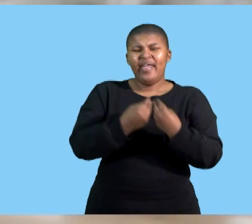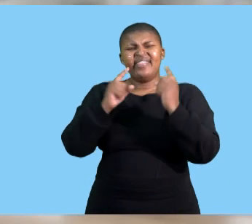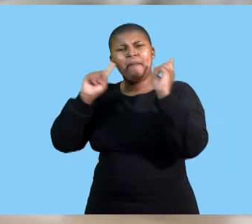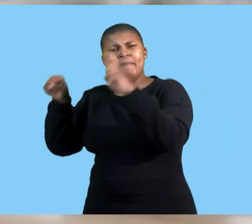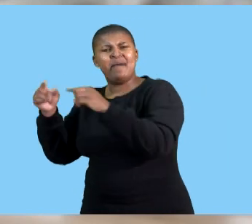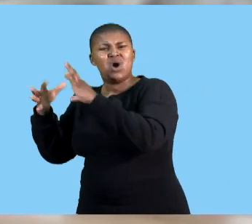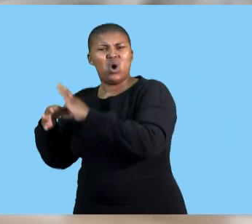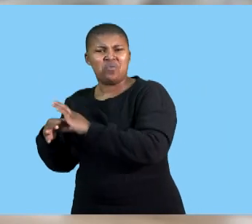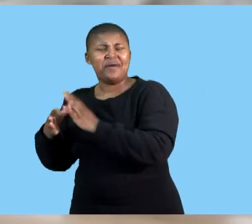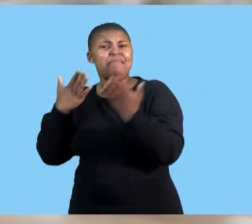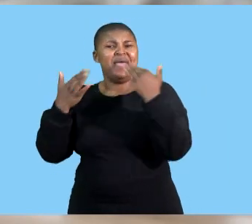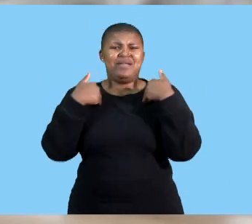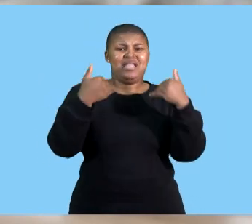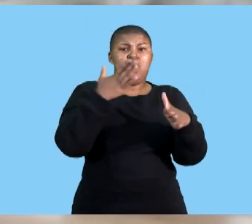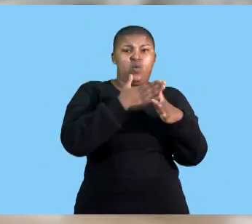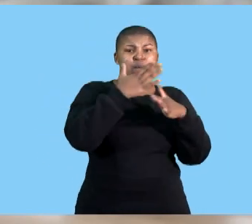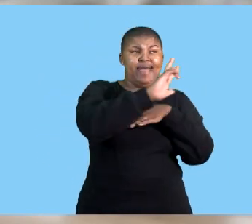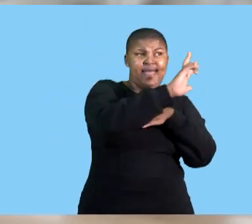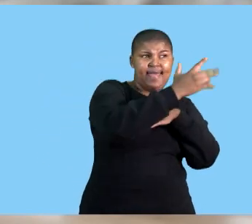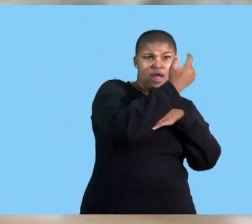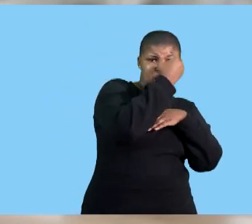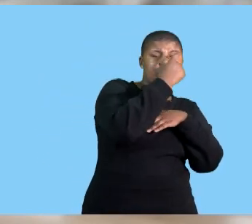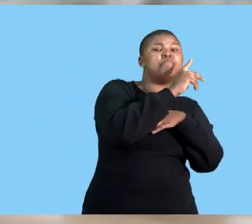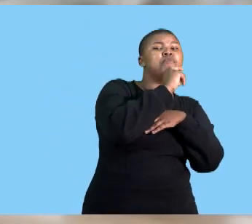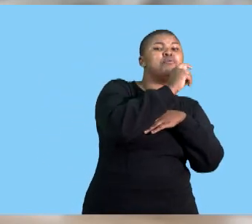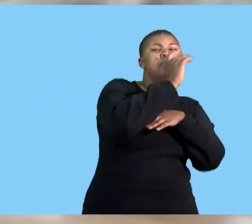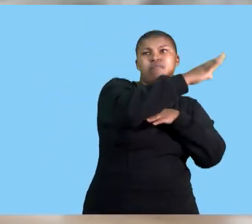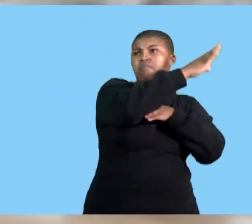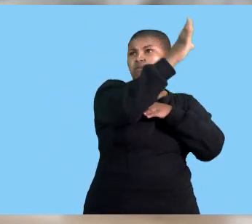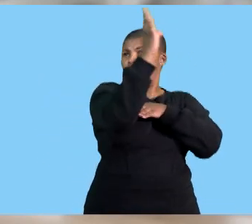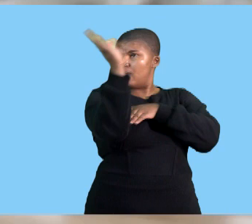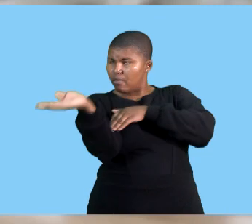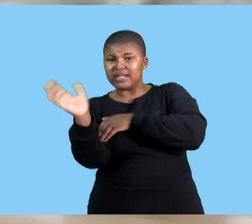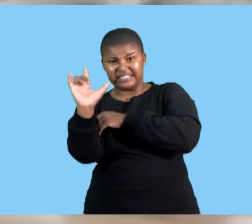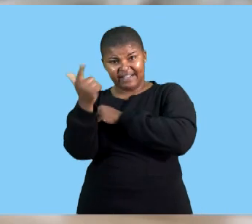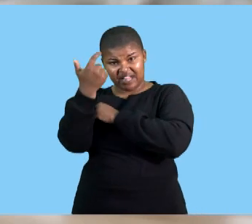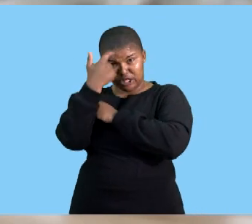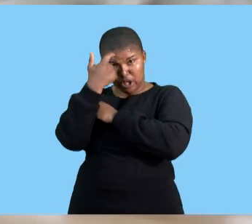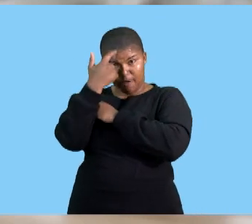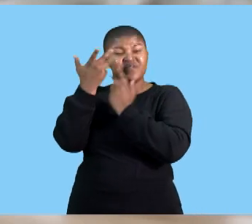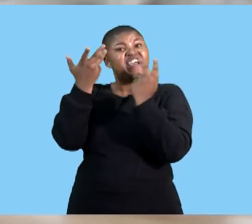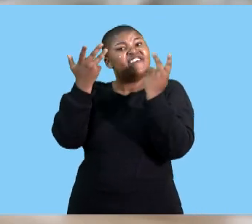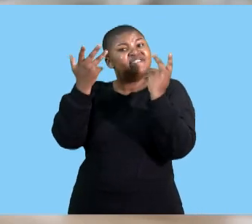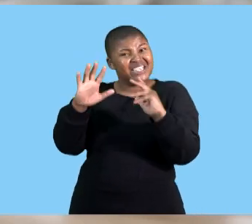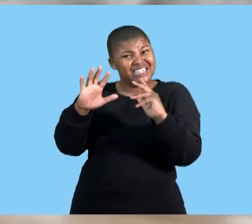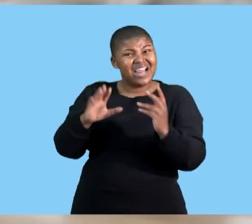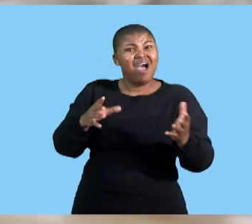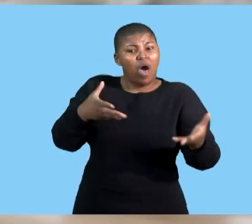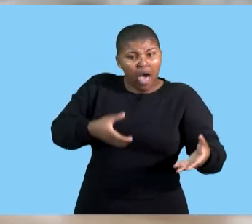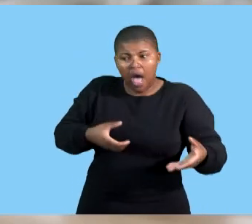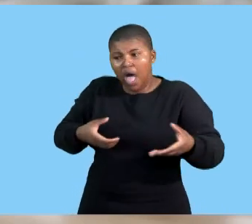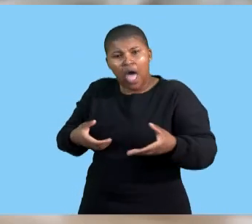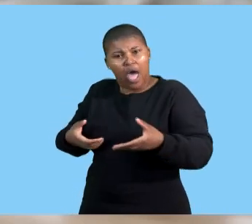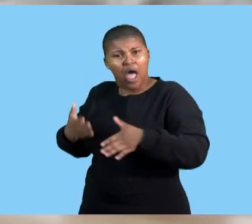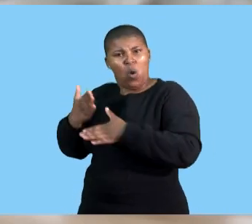8 a.m. until 7 p.m. And when you get home, you still need to continue with the very same work and neglect your